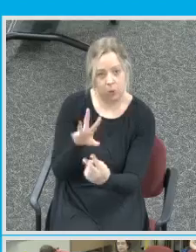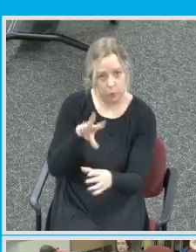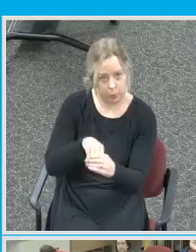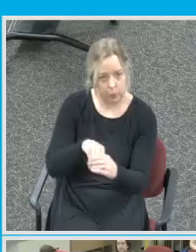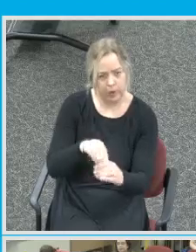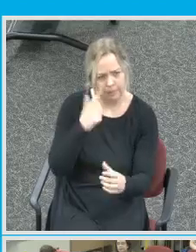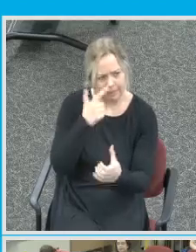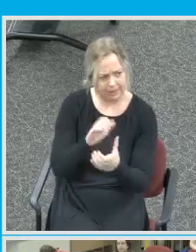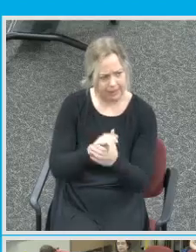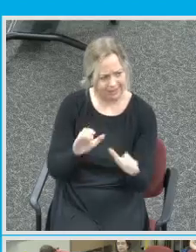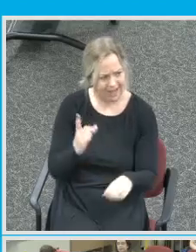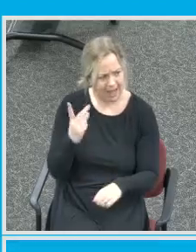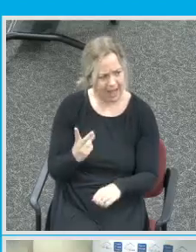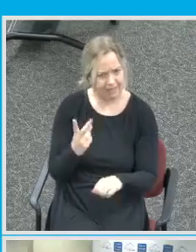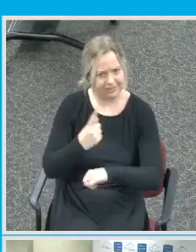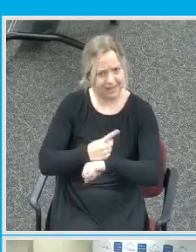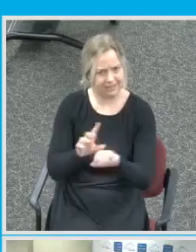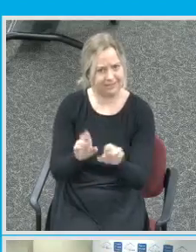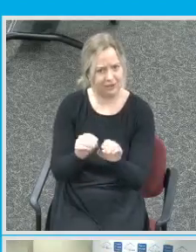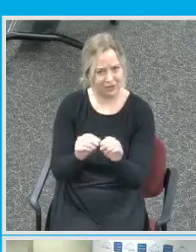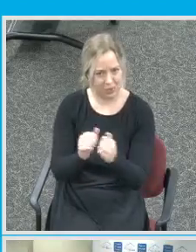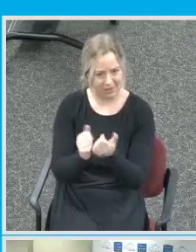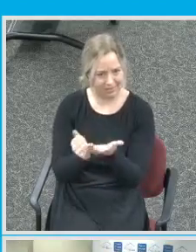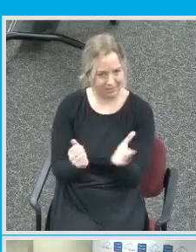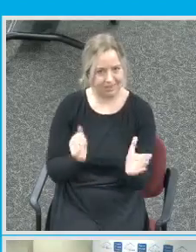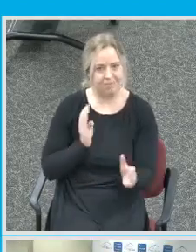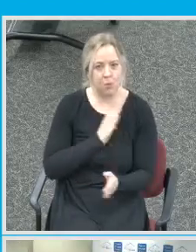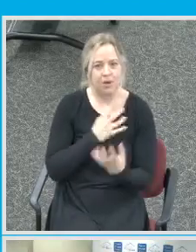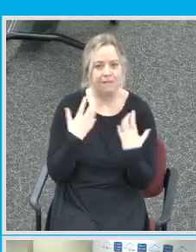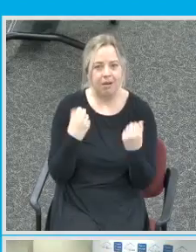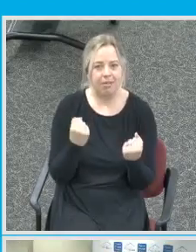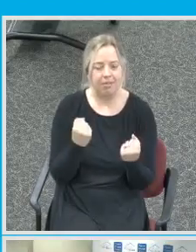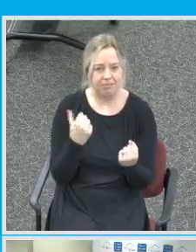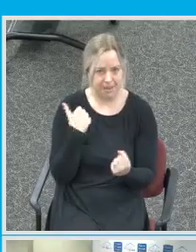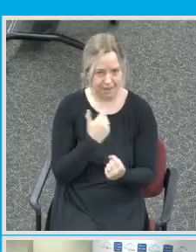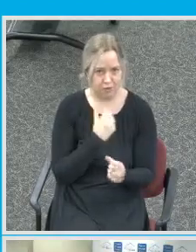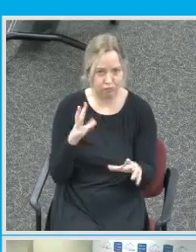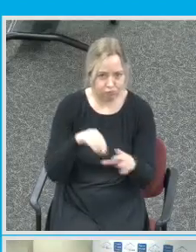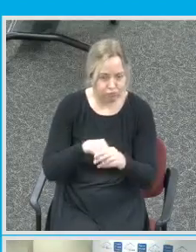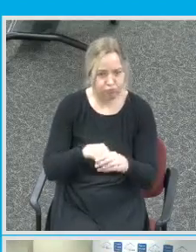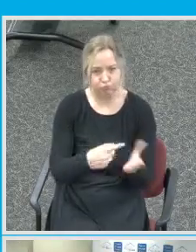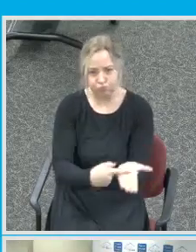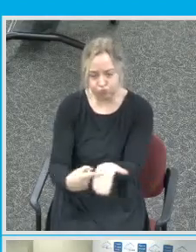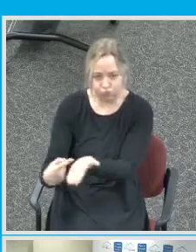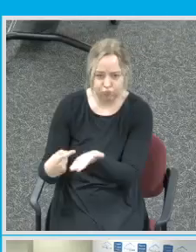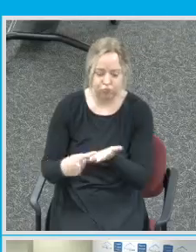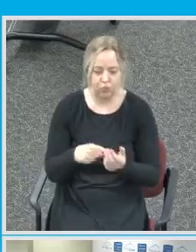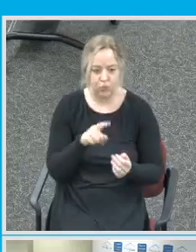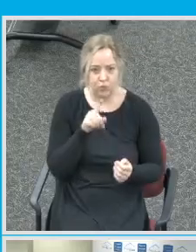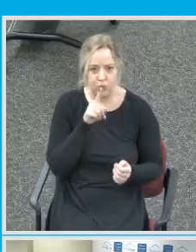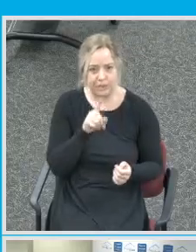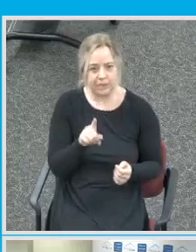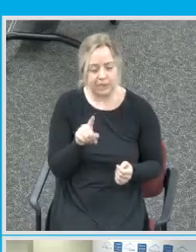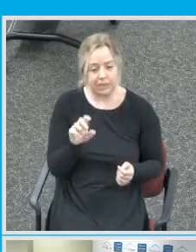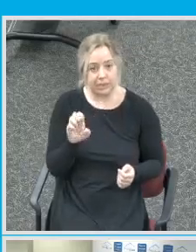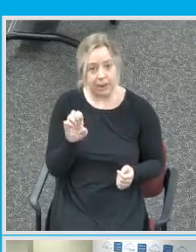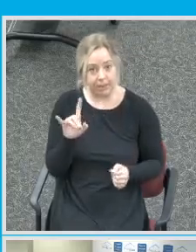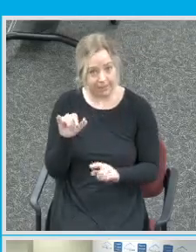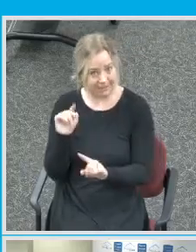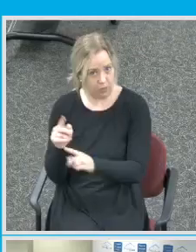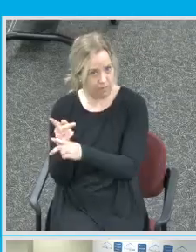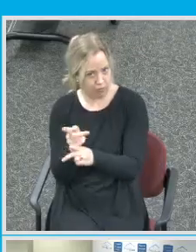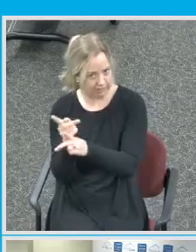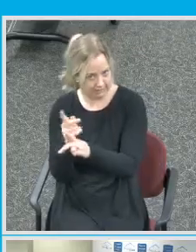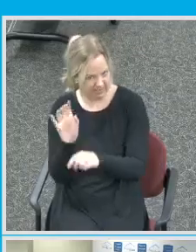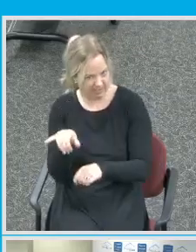I think a half-day session with Board of Health members on that. And those are really part of our guiding plans. And Emily oversees that.